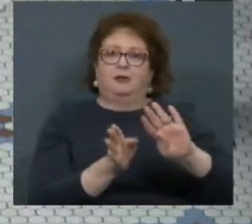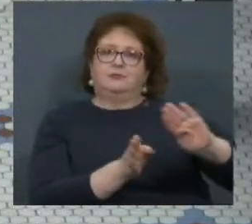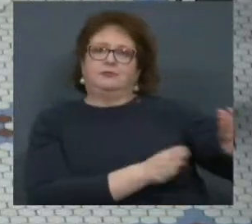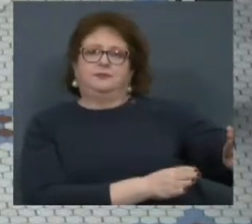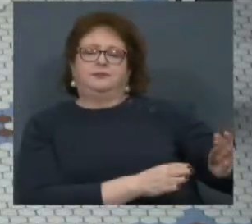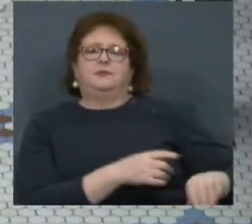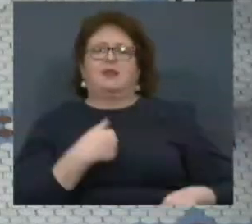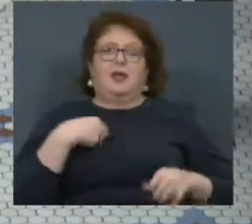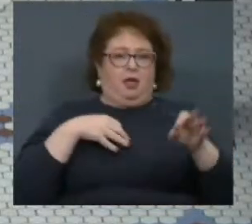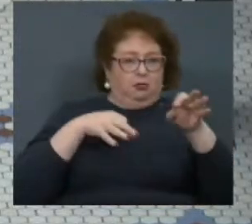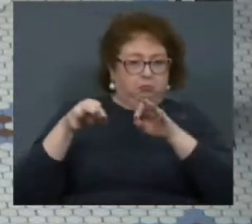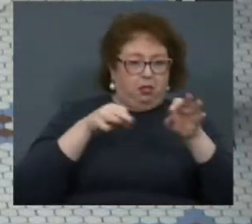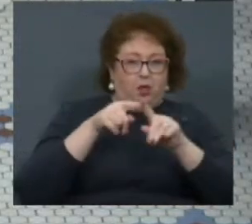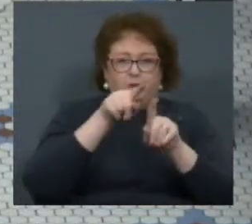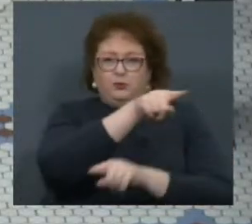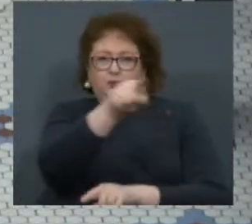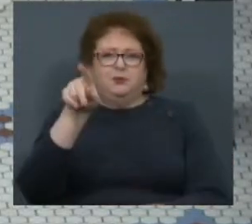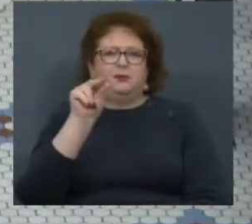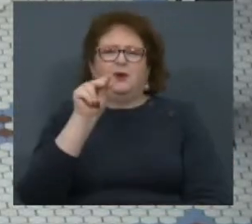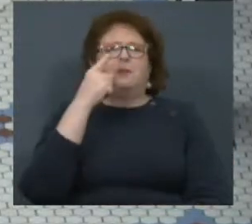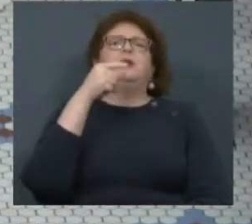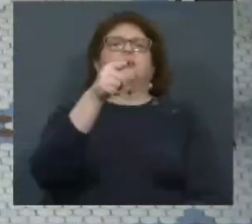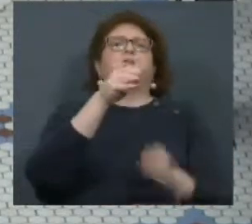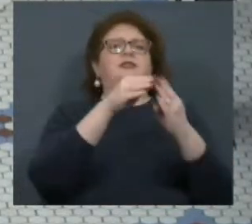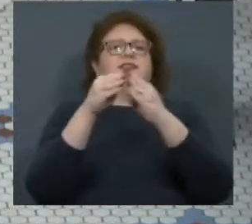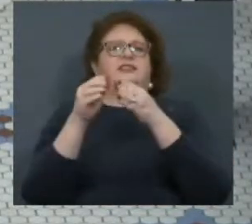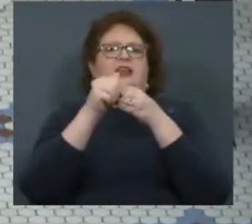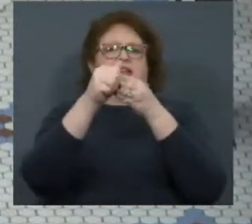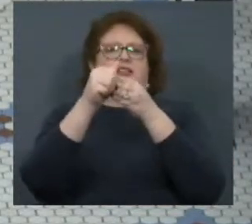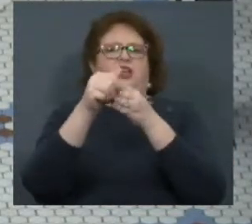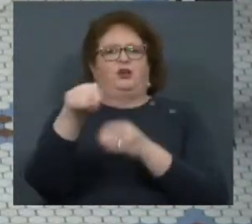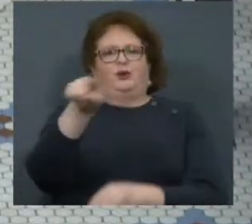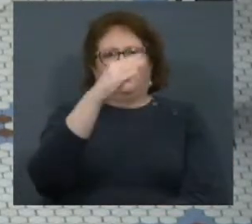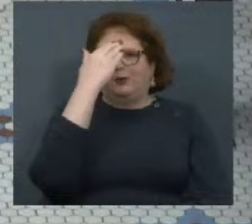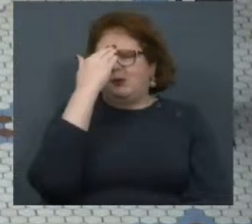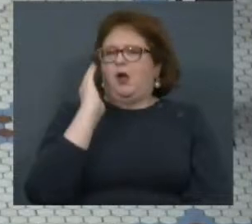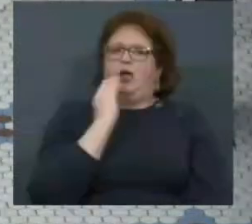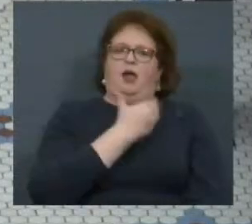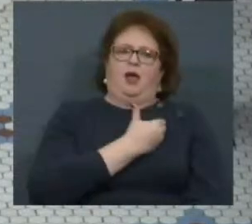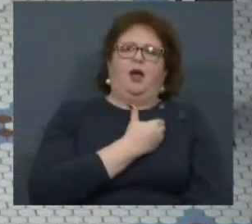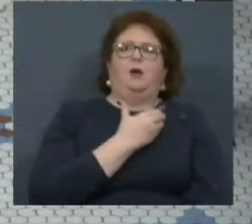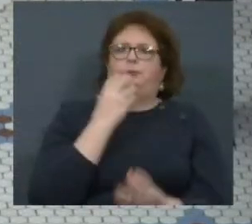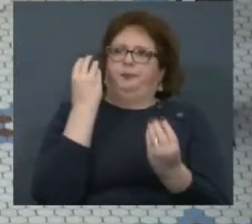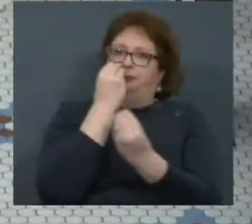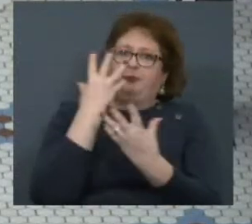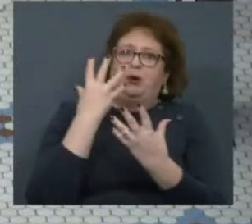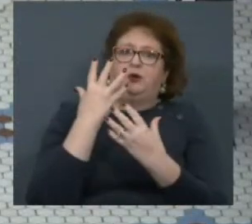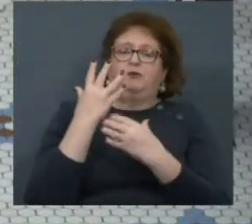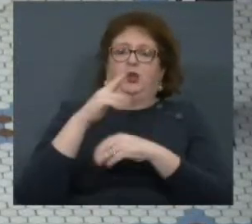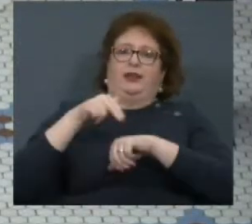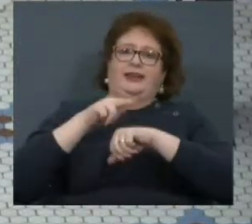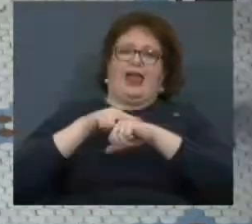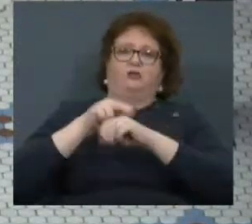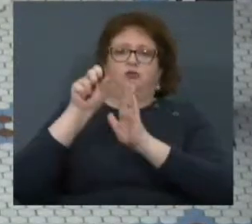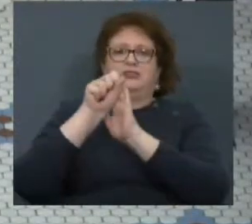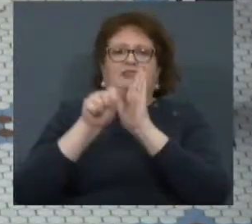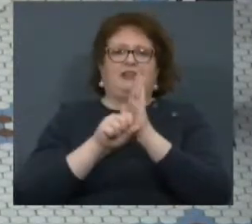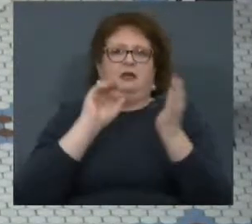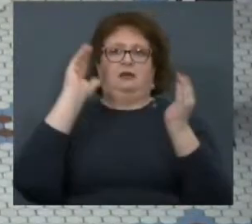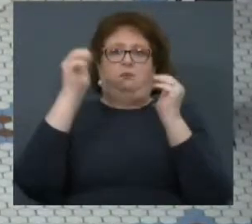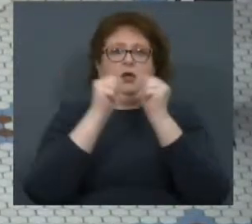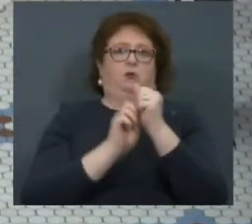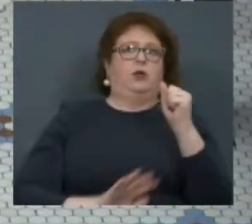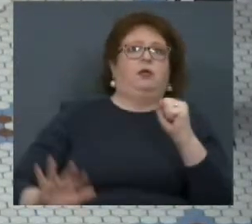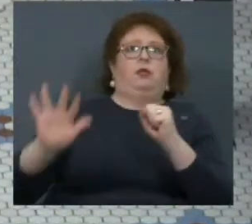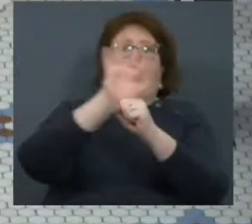after all. You're educated and aware of how poorly our beautiful natural state compares to the rest of the country. But it doesn't have to be this